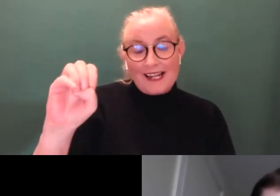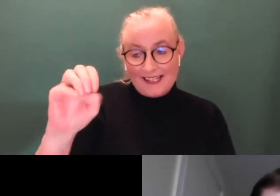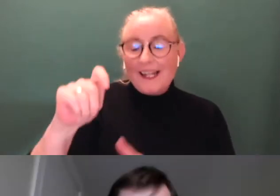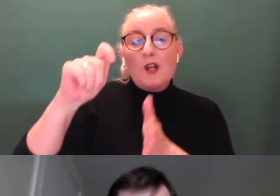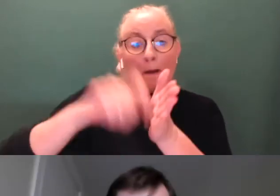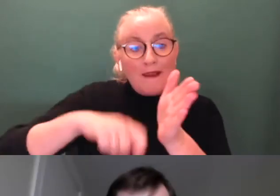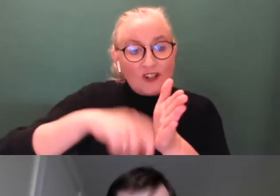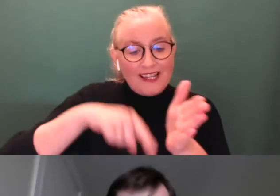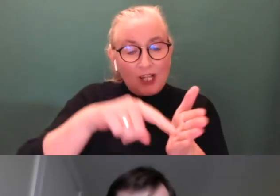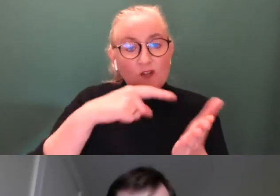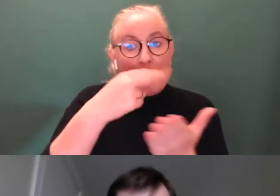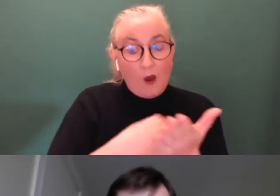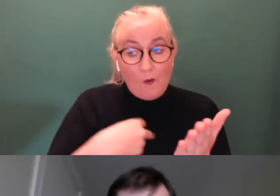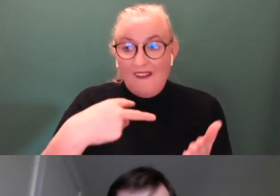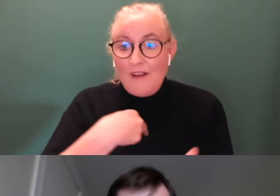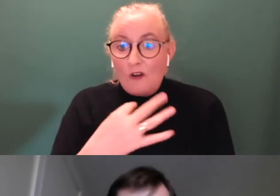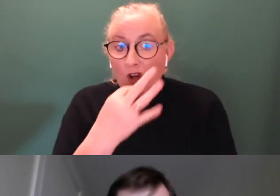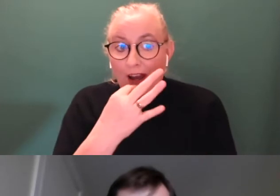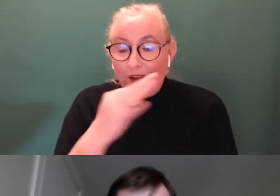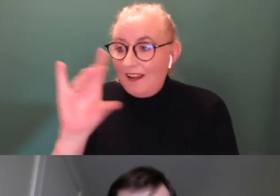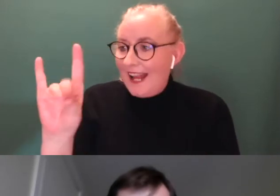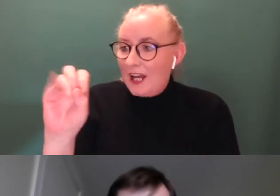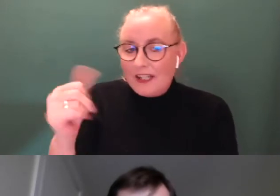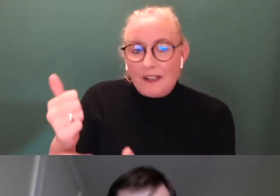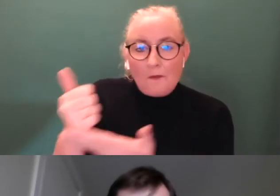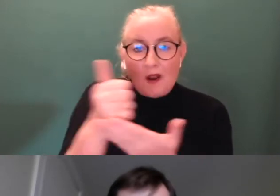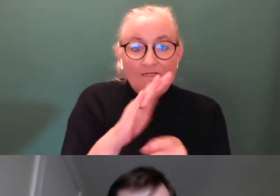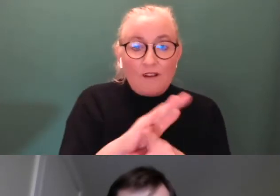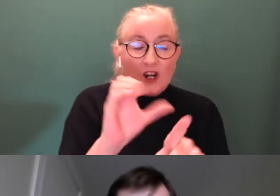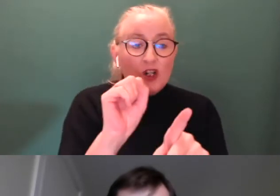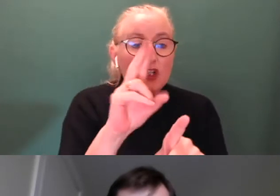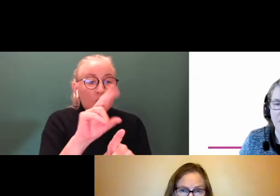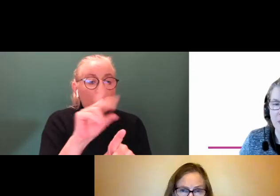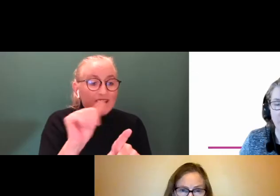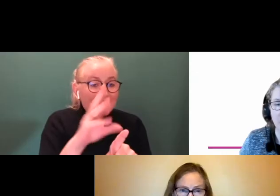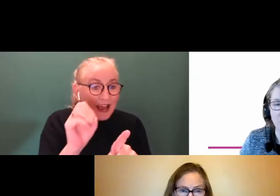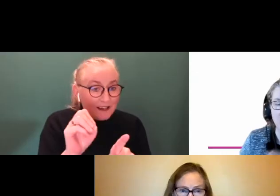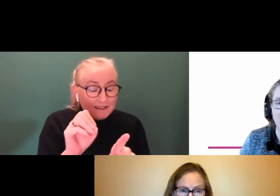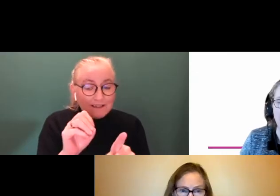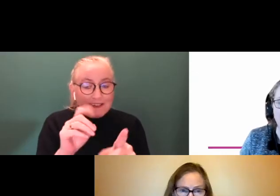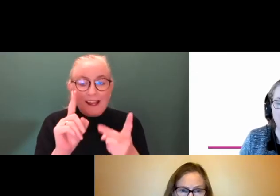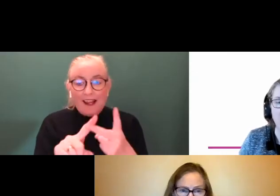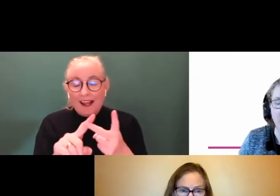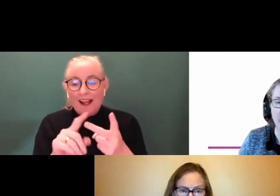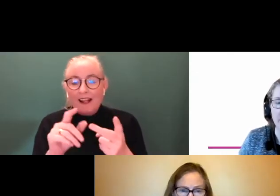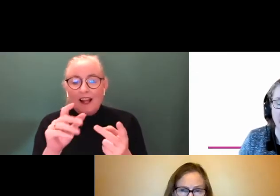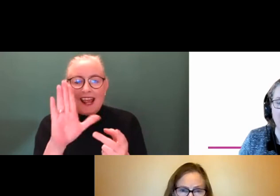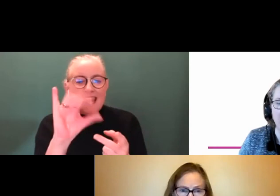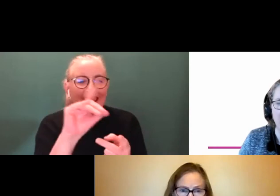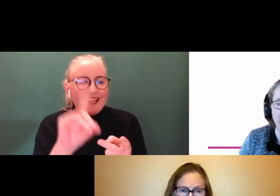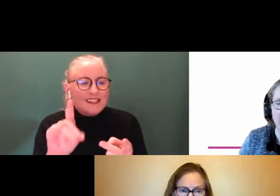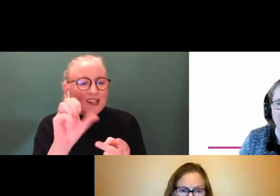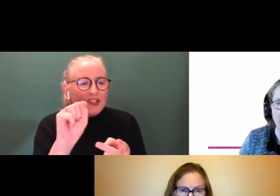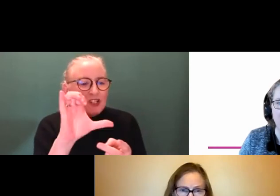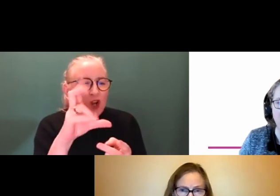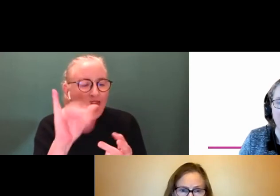study, and we're very grateful for their support, both from Suzanne and from Deirdre Scully and Tony O'Brien and several others